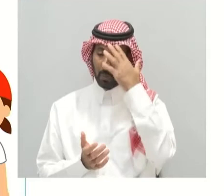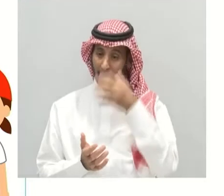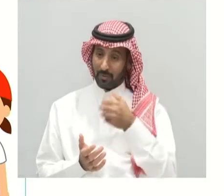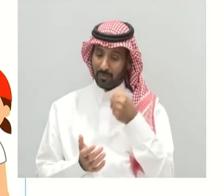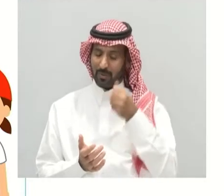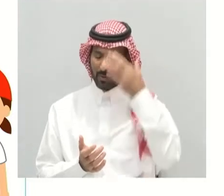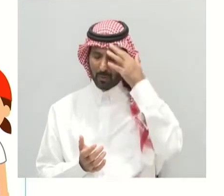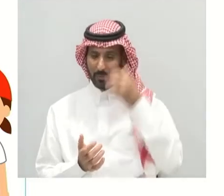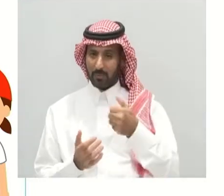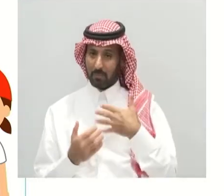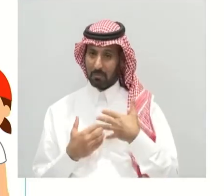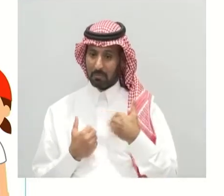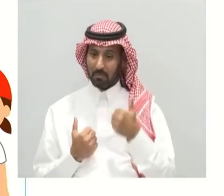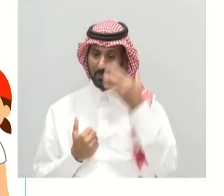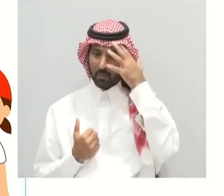congratulations.